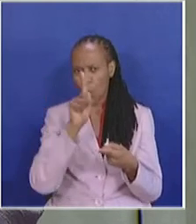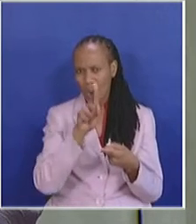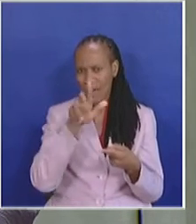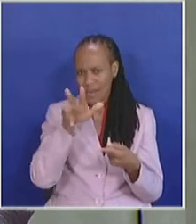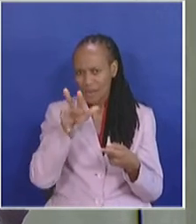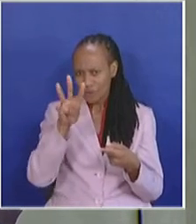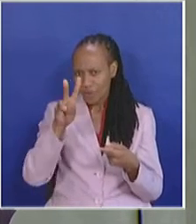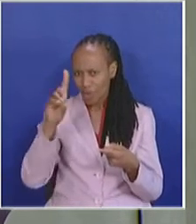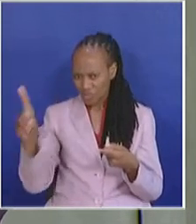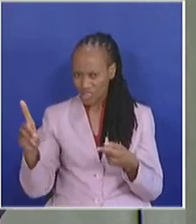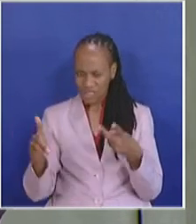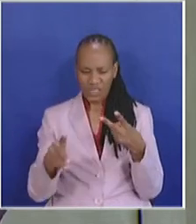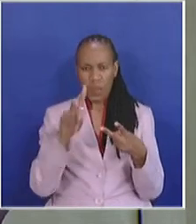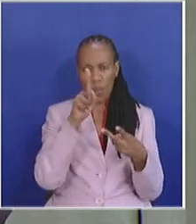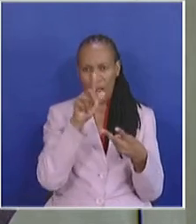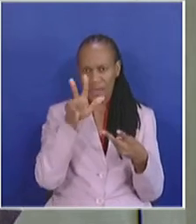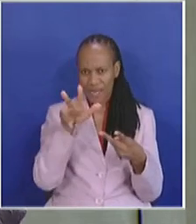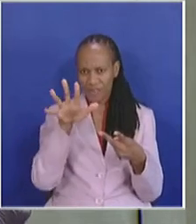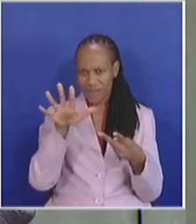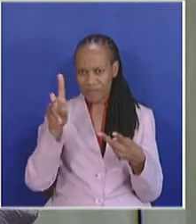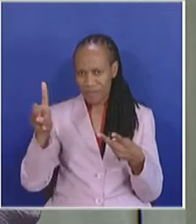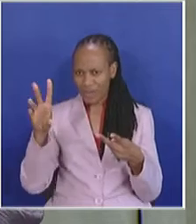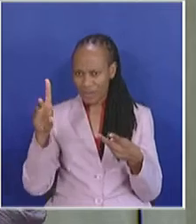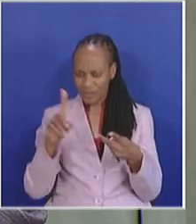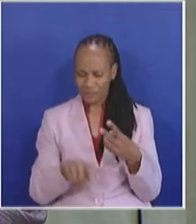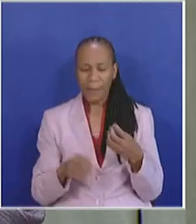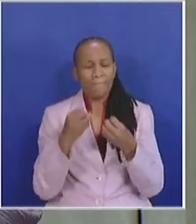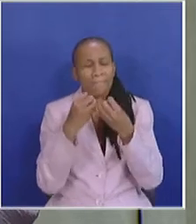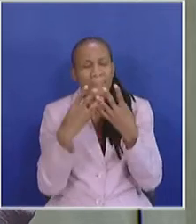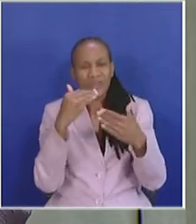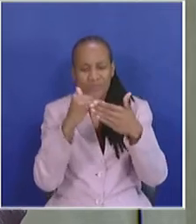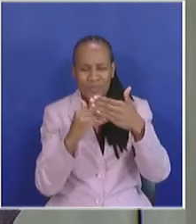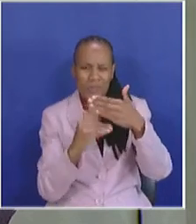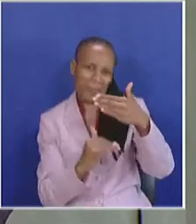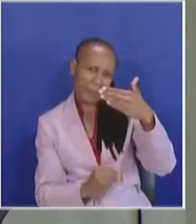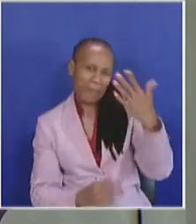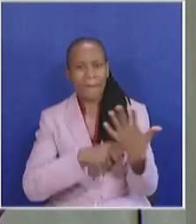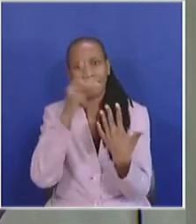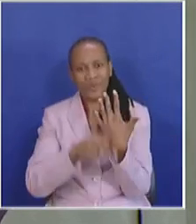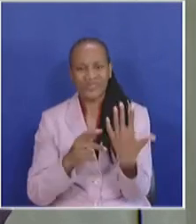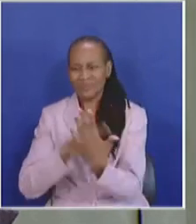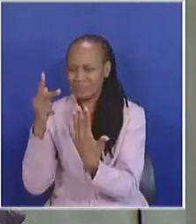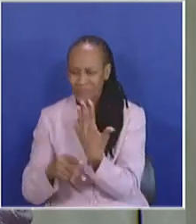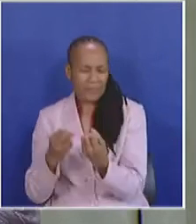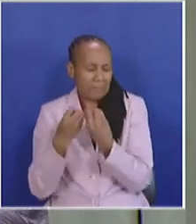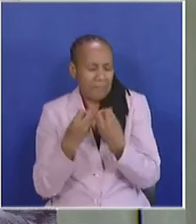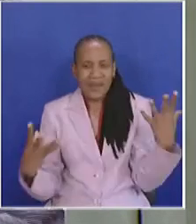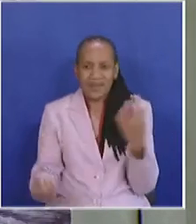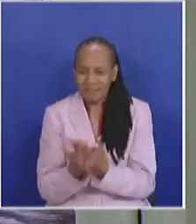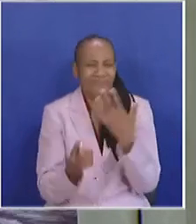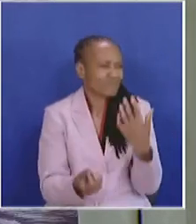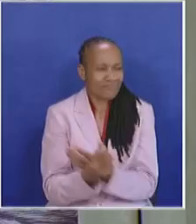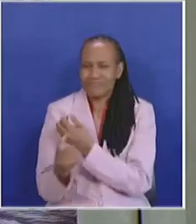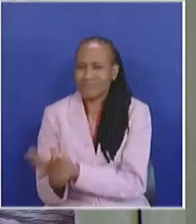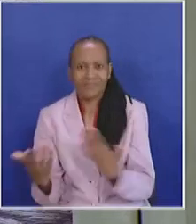D1841, D1851, and many more projects that are happening. But again, I